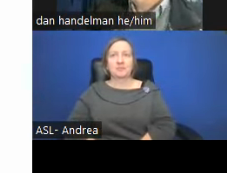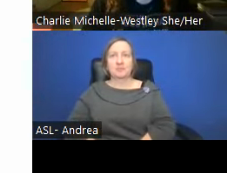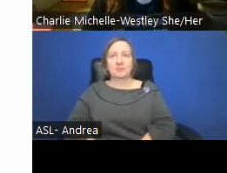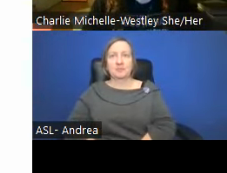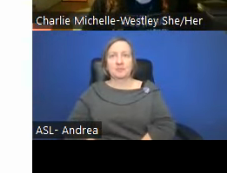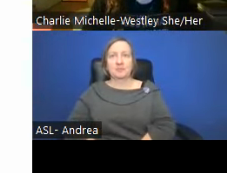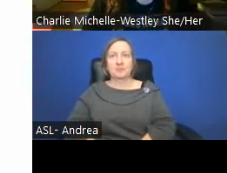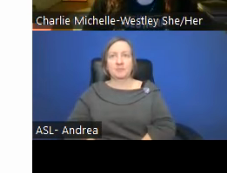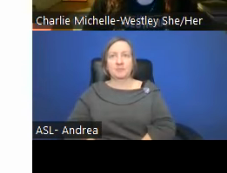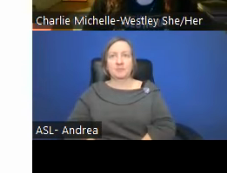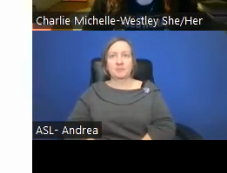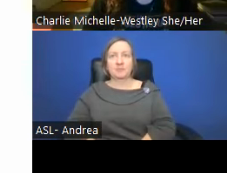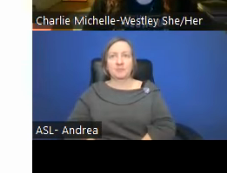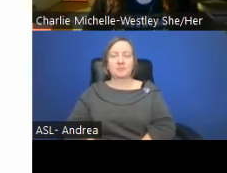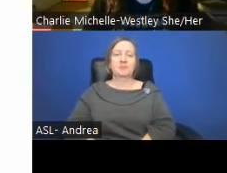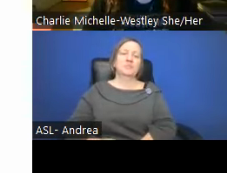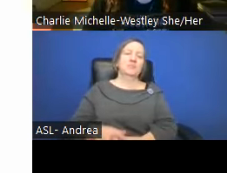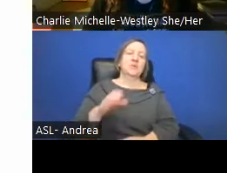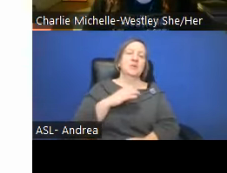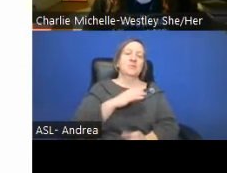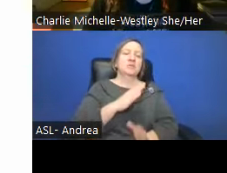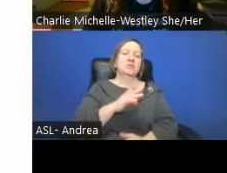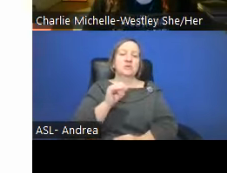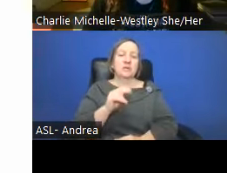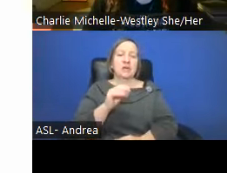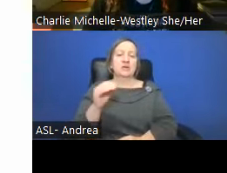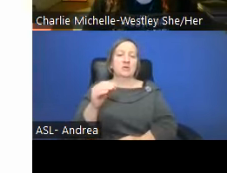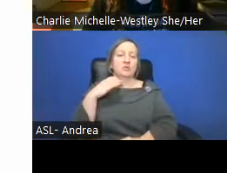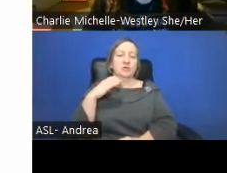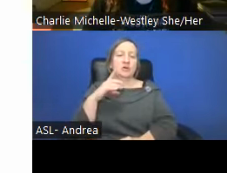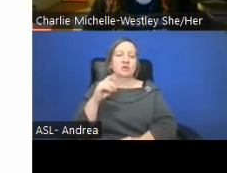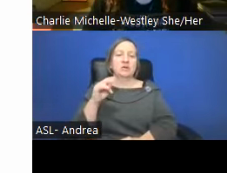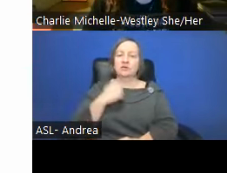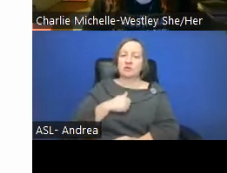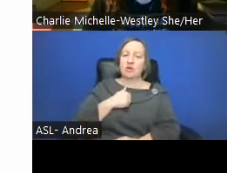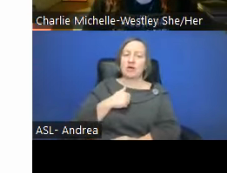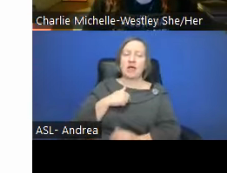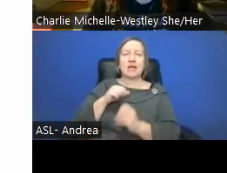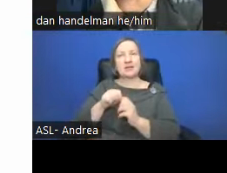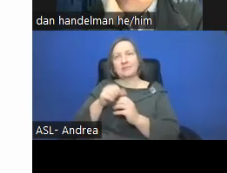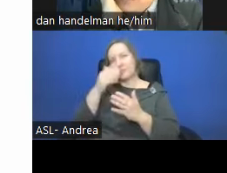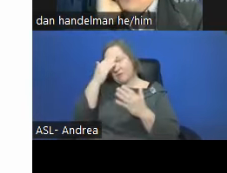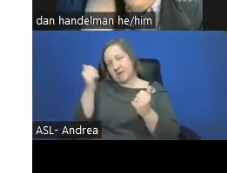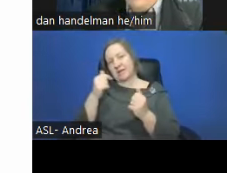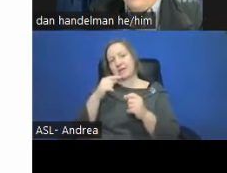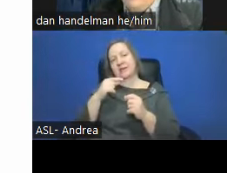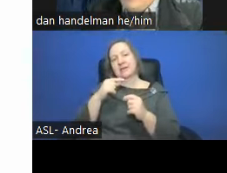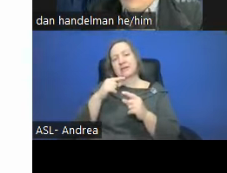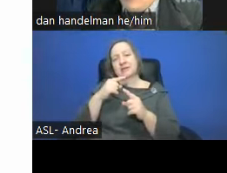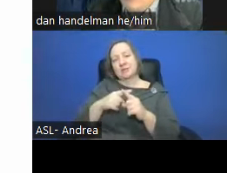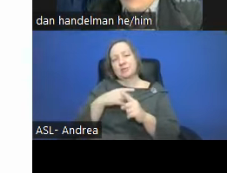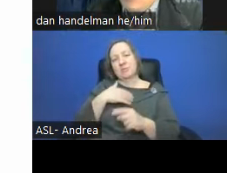All right, Commissioner Dan, Co-Chair Dan. Sorry about that. Again, I keep forgetting to mute my phone.